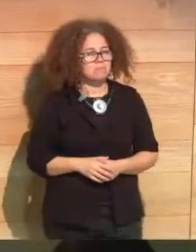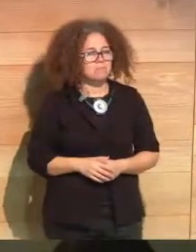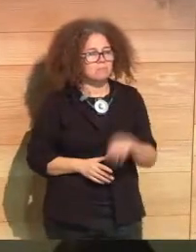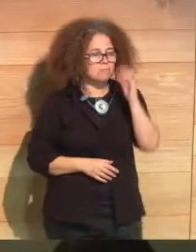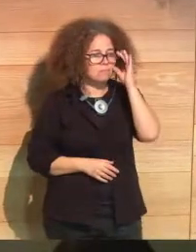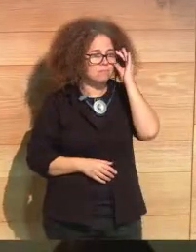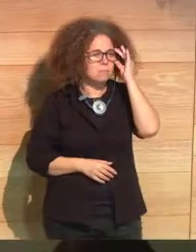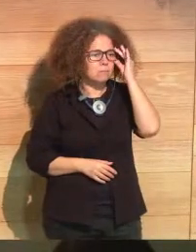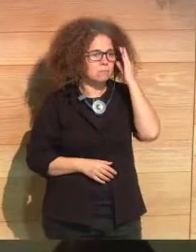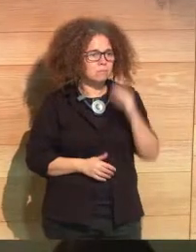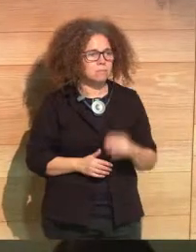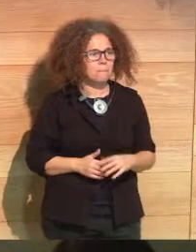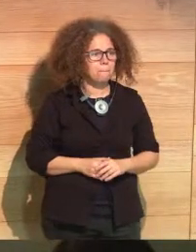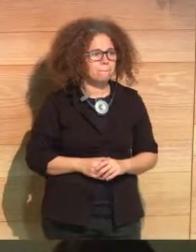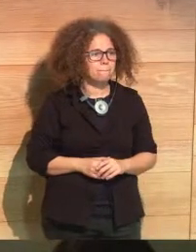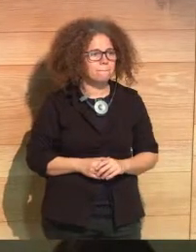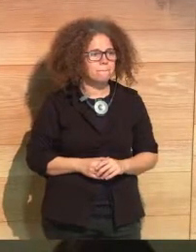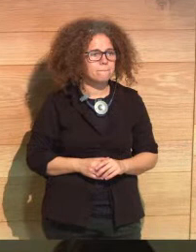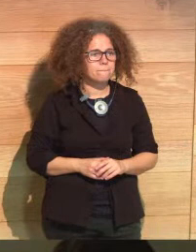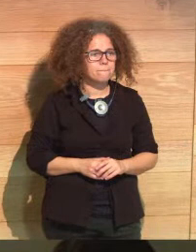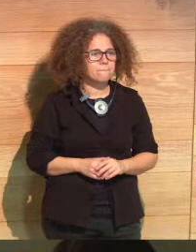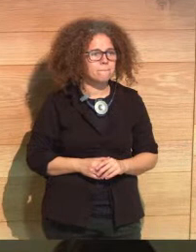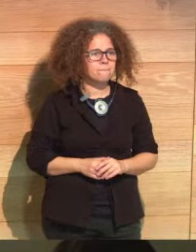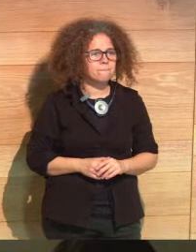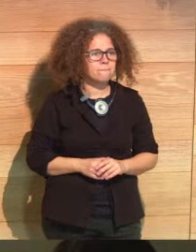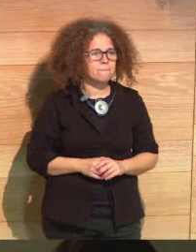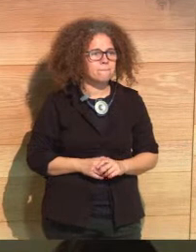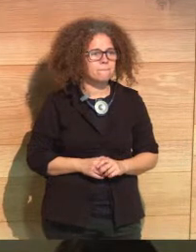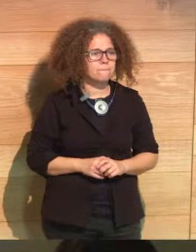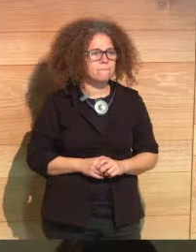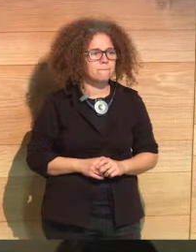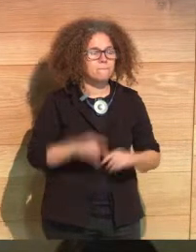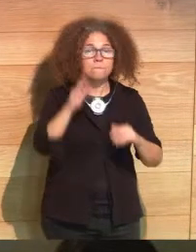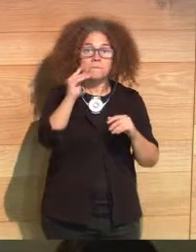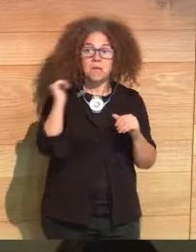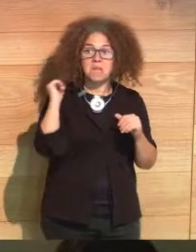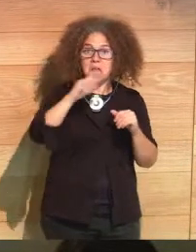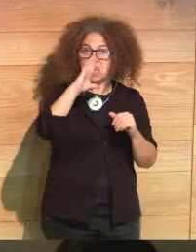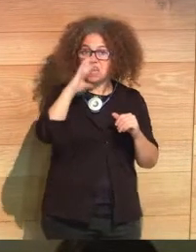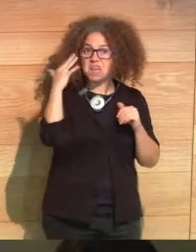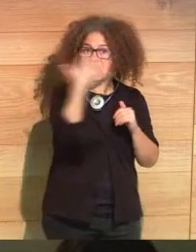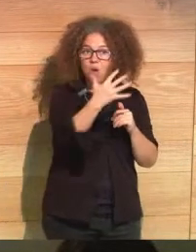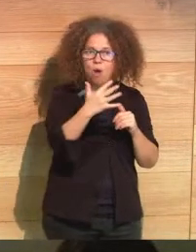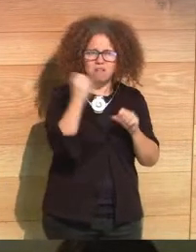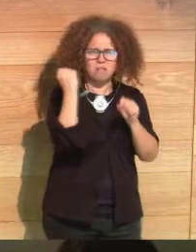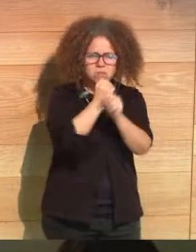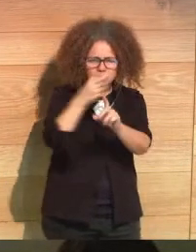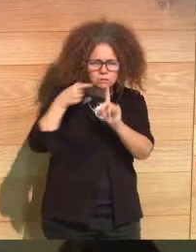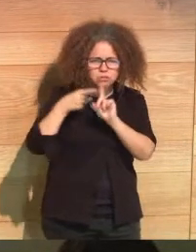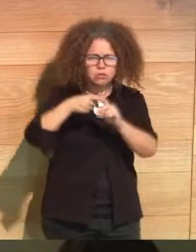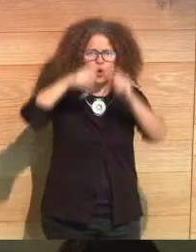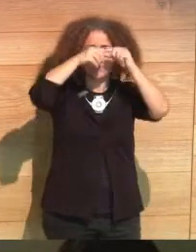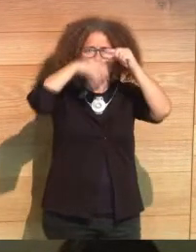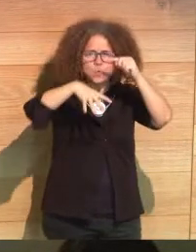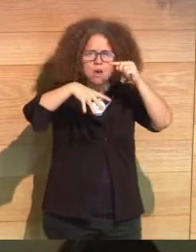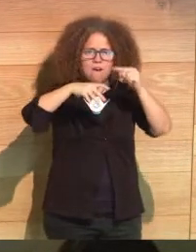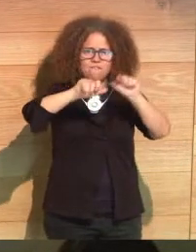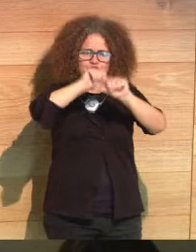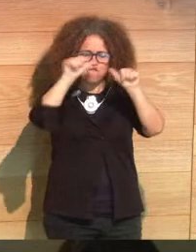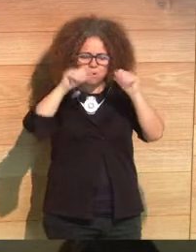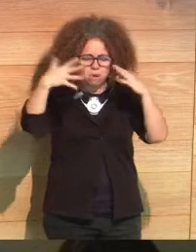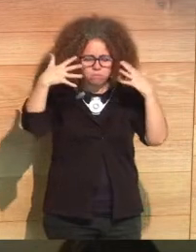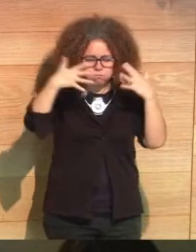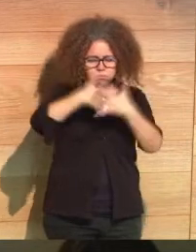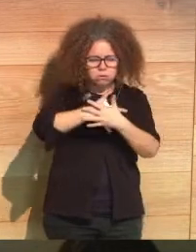after maybe 5 or 6 years of working with the medium of light, we did a show in New York